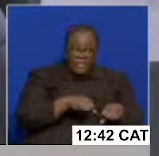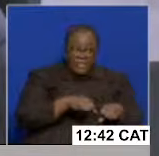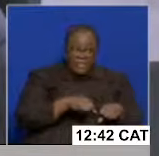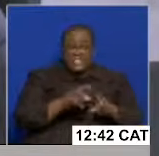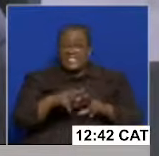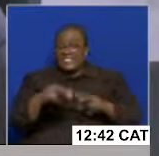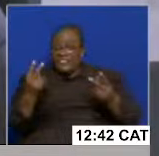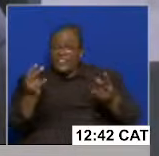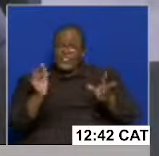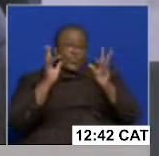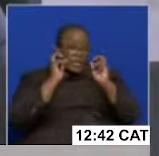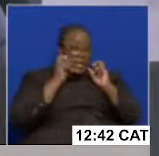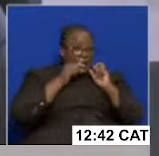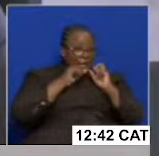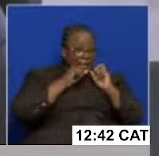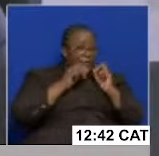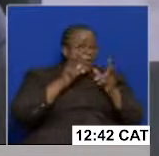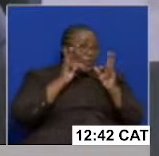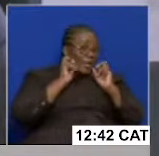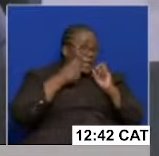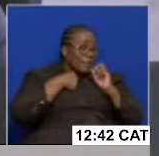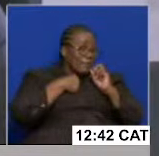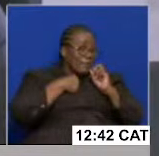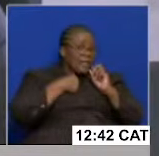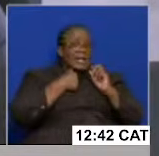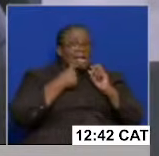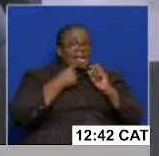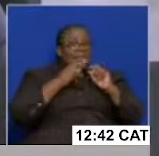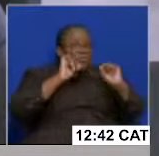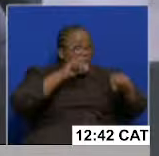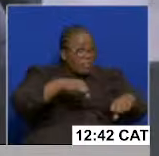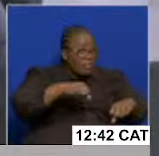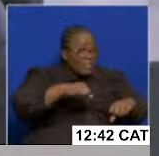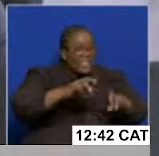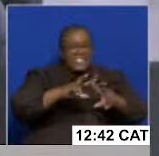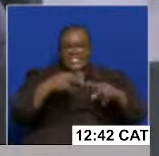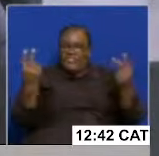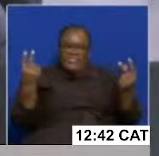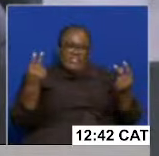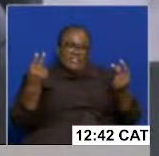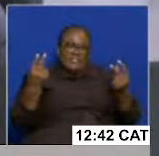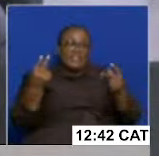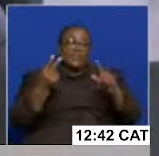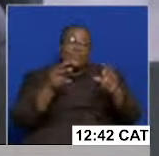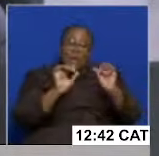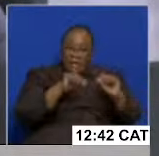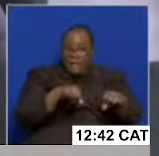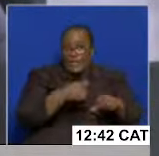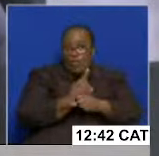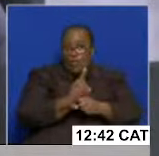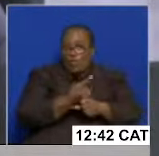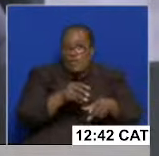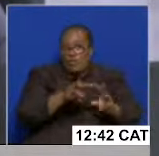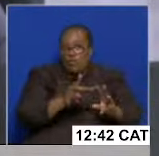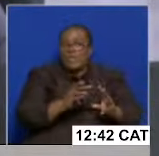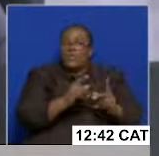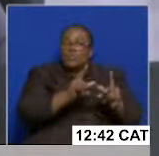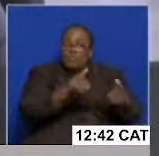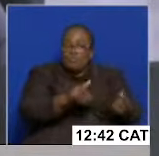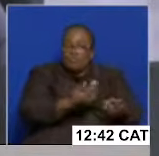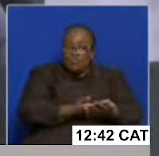with what I said are two different things. Do you agree that the only way this could make sense is if somebody